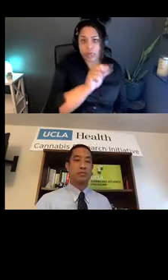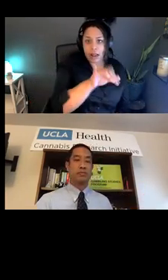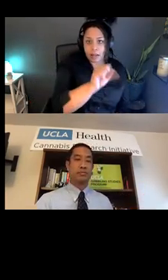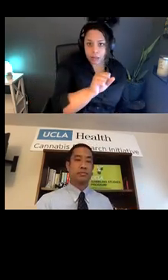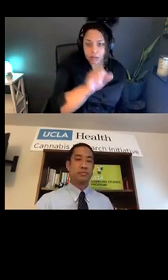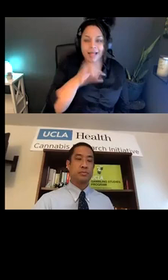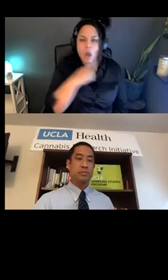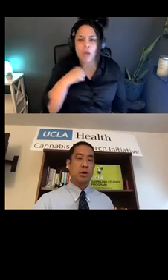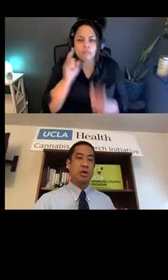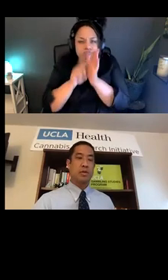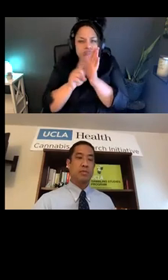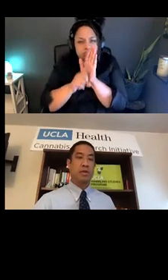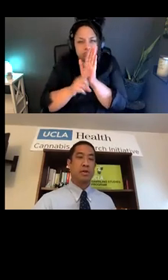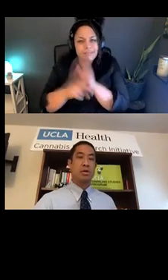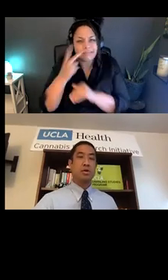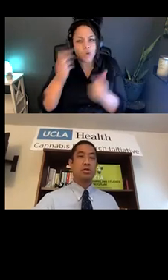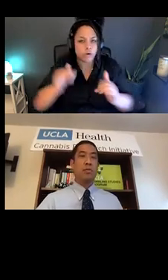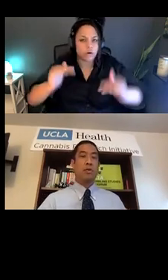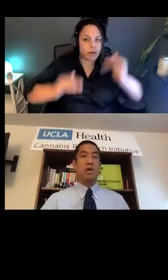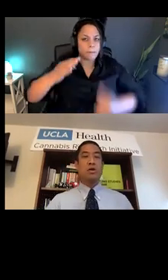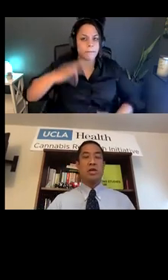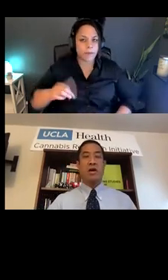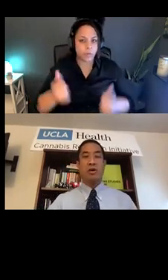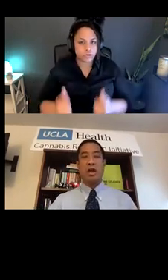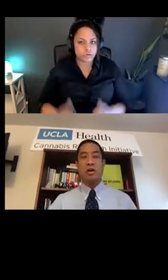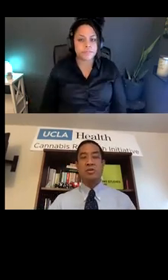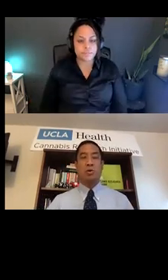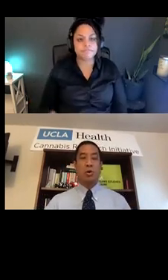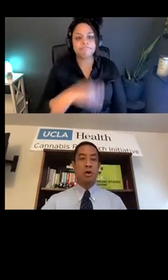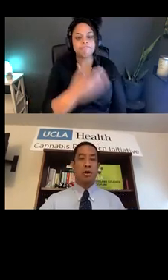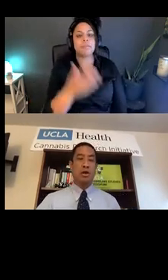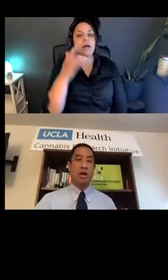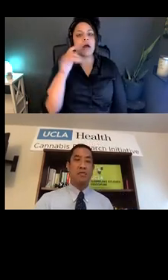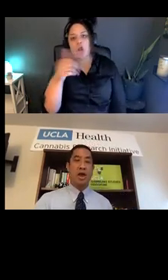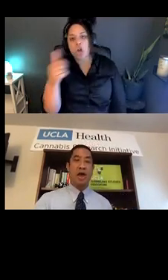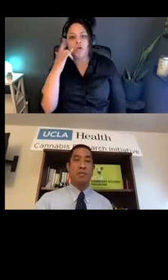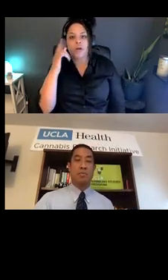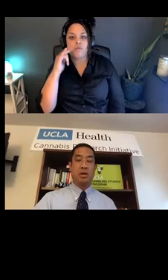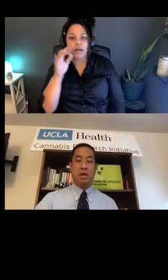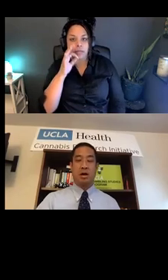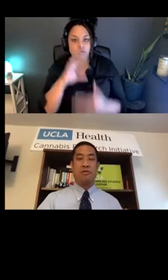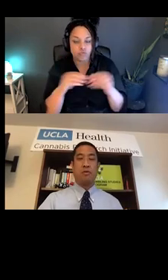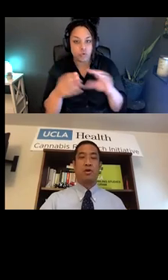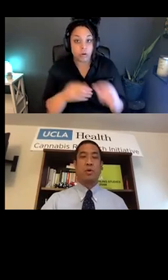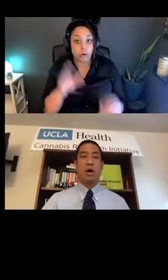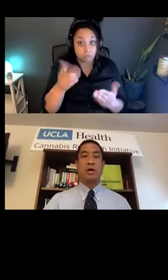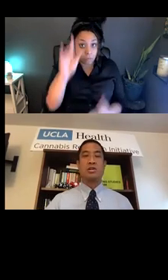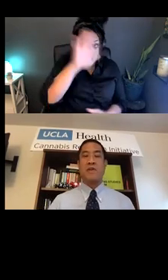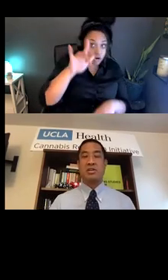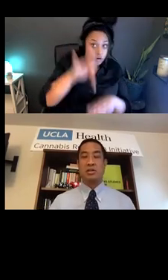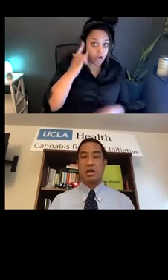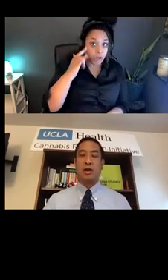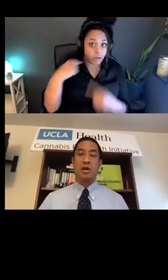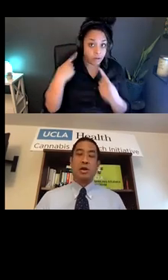in. Okay. So here's the California cannabis story. And if you haven't been to California in a while,